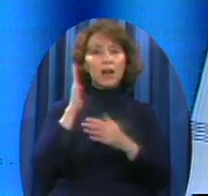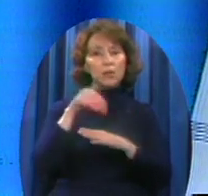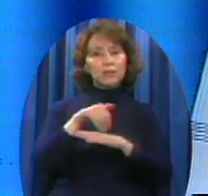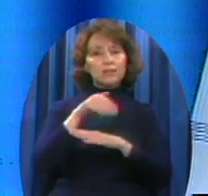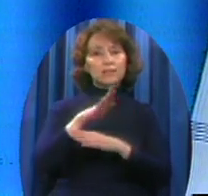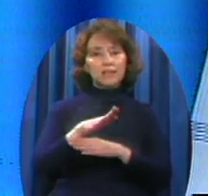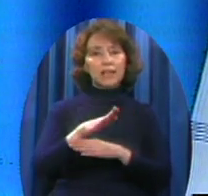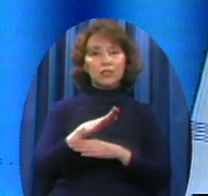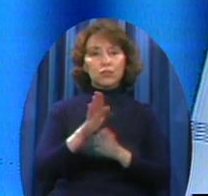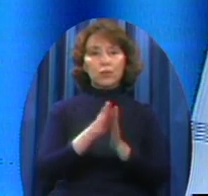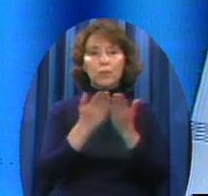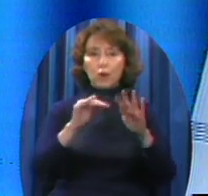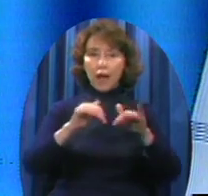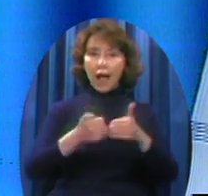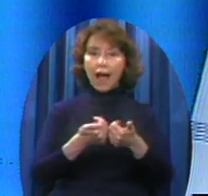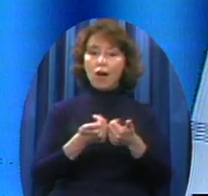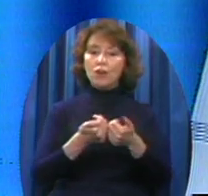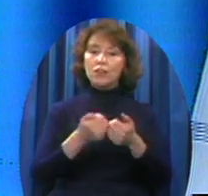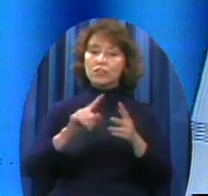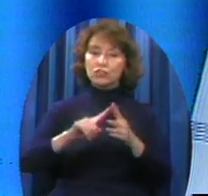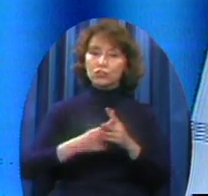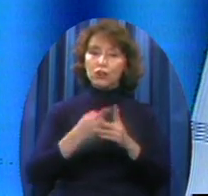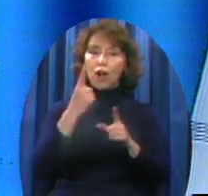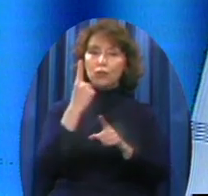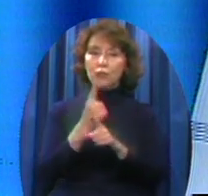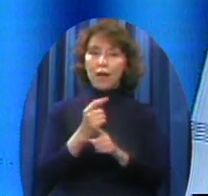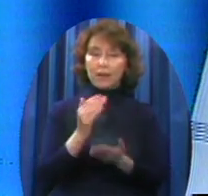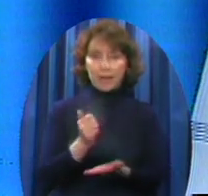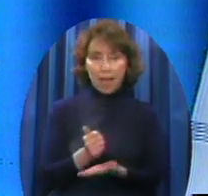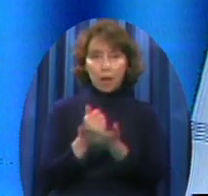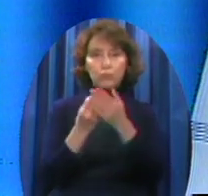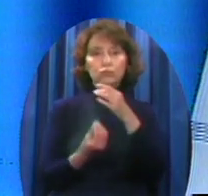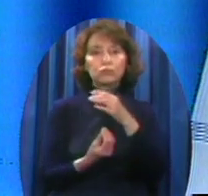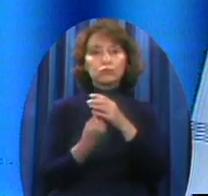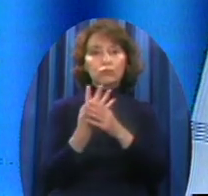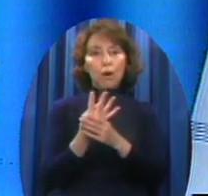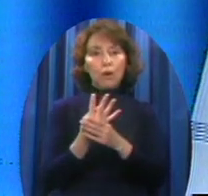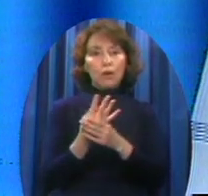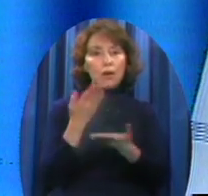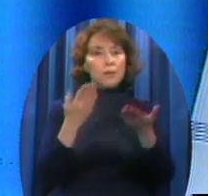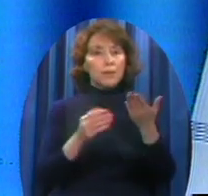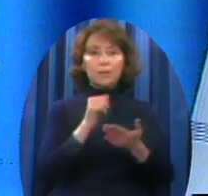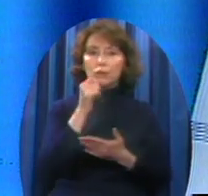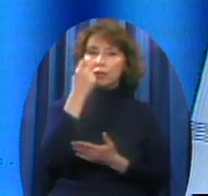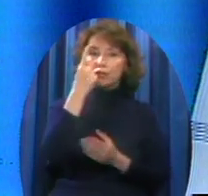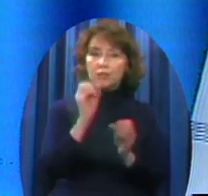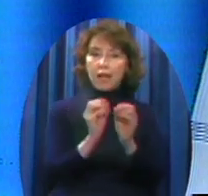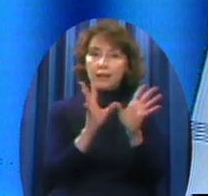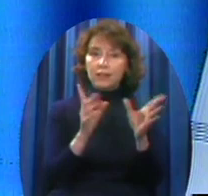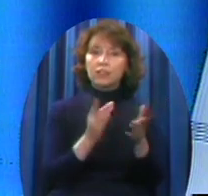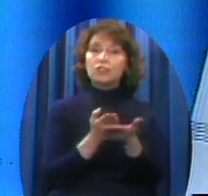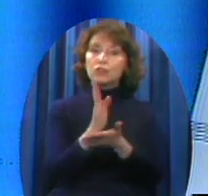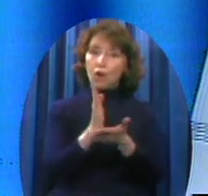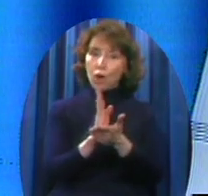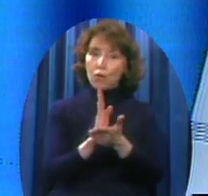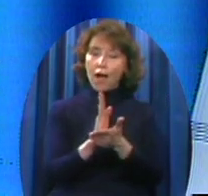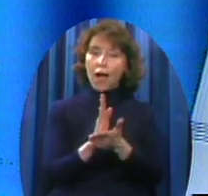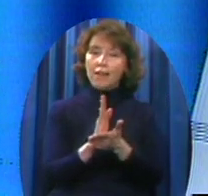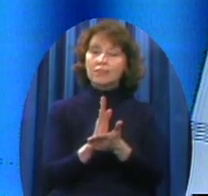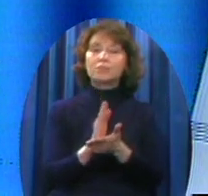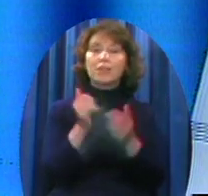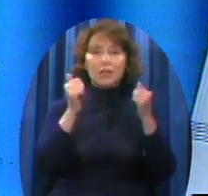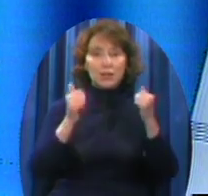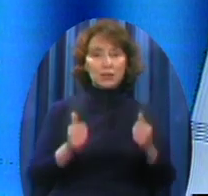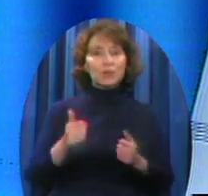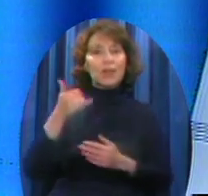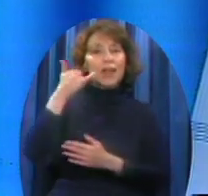number. J.O. Grooms and our soul winning pastors will call you at our expense and explain to you the plan of salvation. And if you happen to